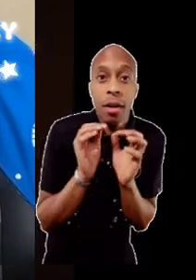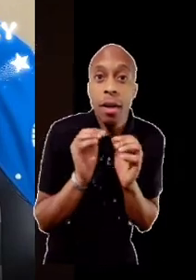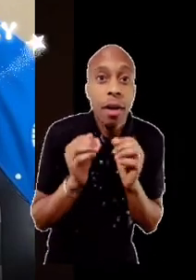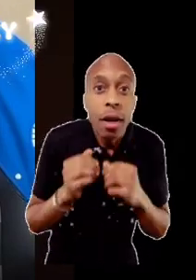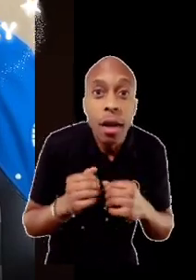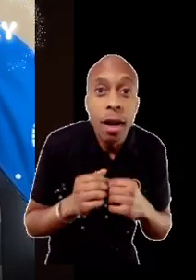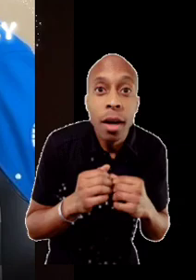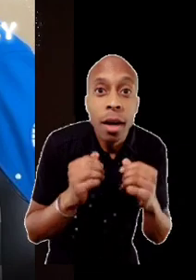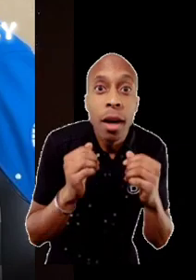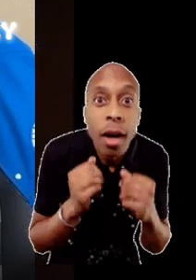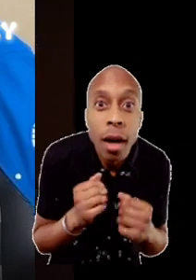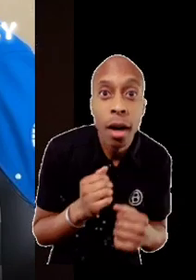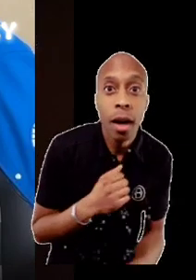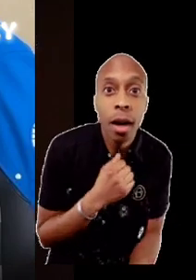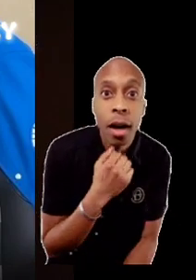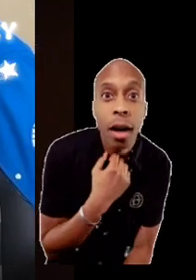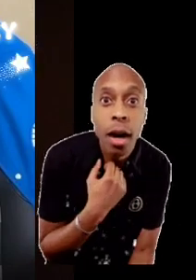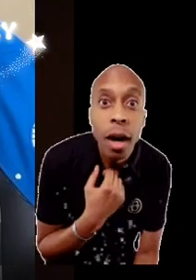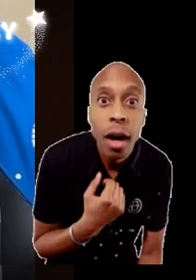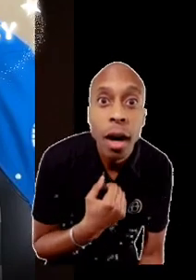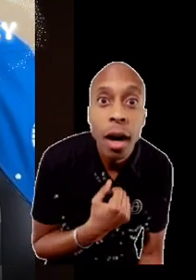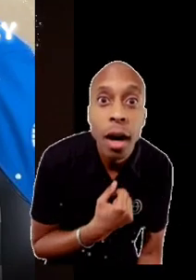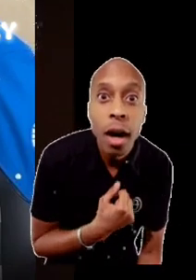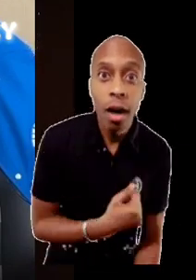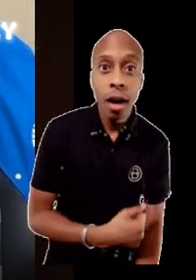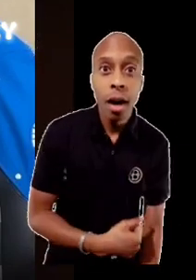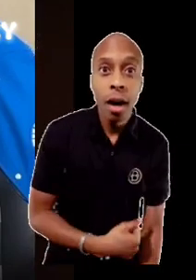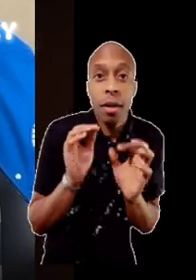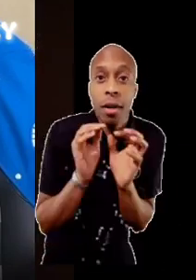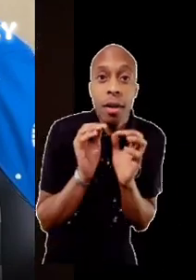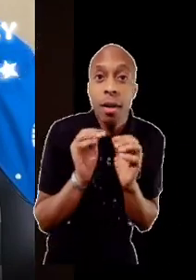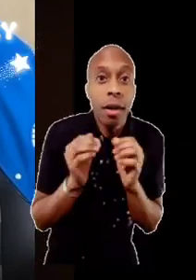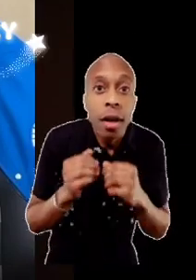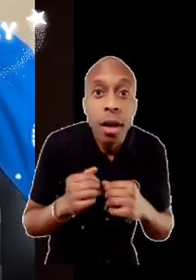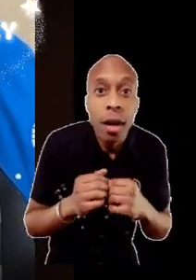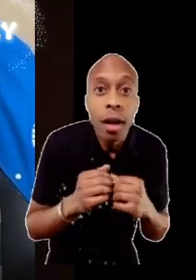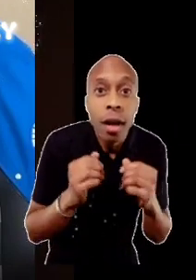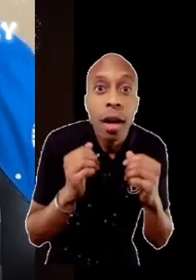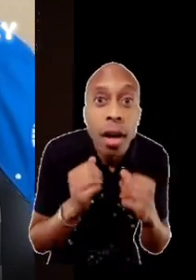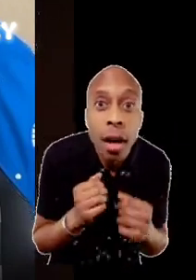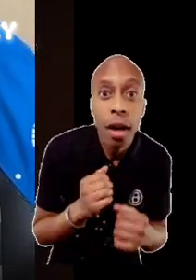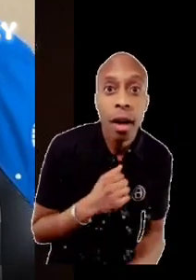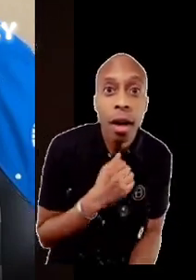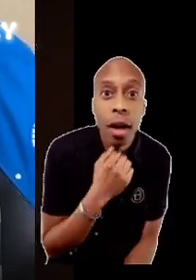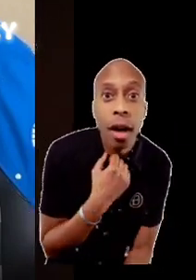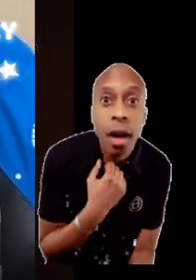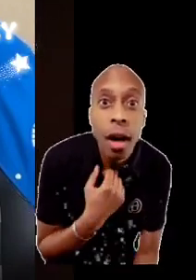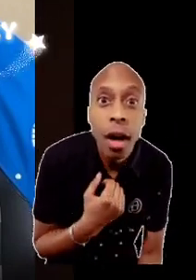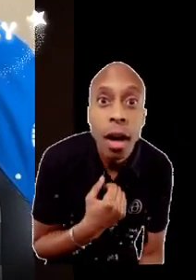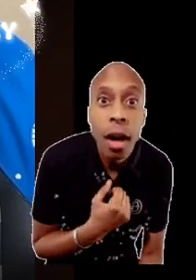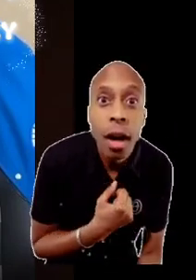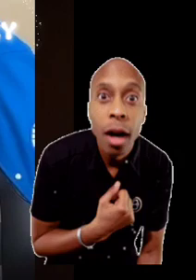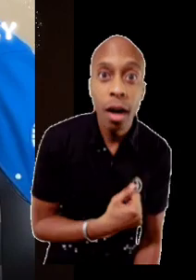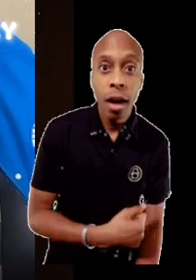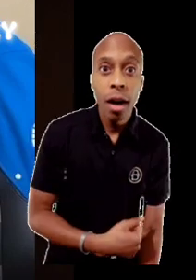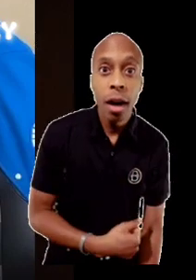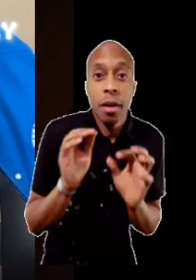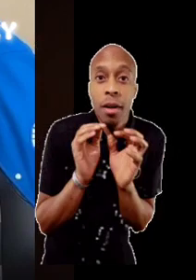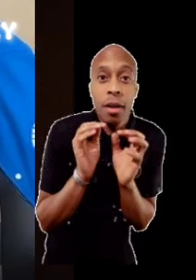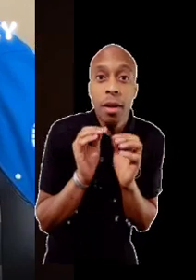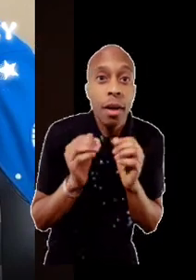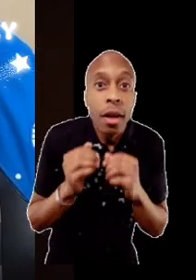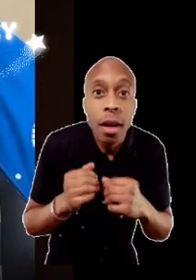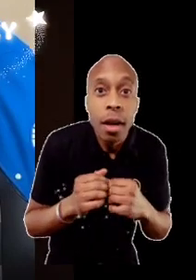them all the time. Me not say everybody, you know. But I see them. And they remind me of so